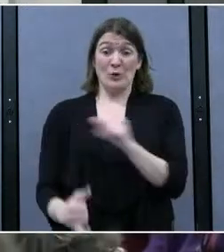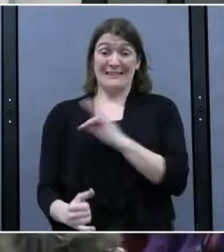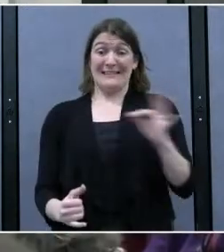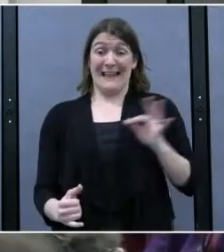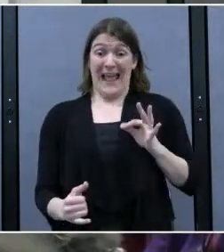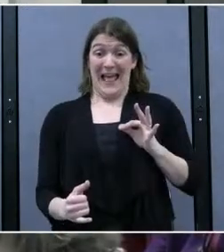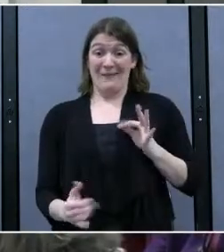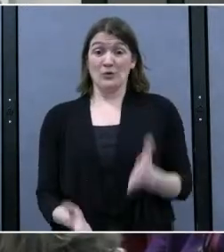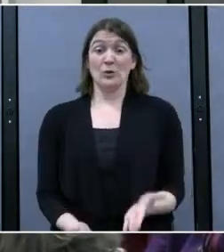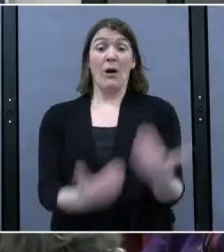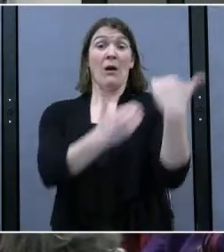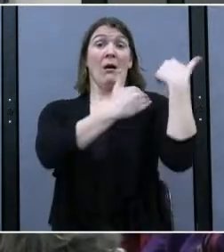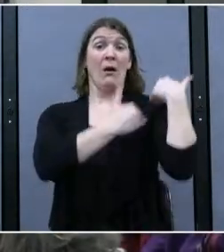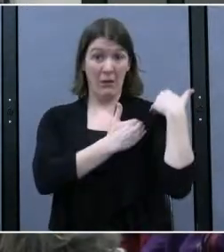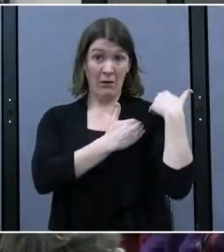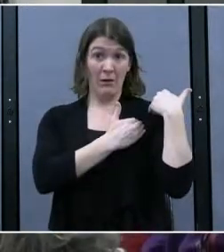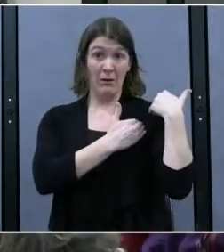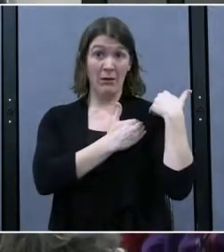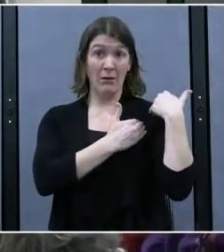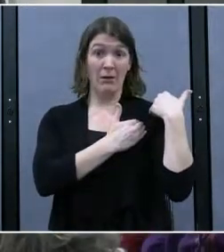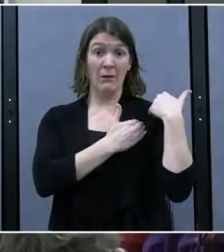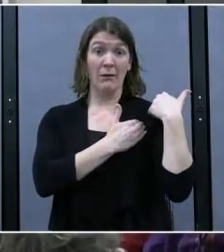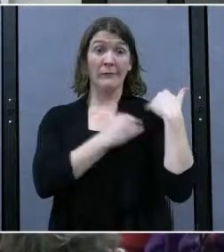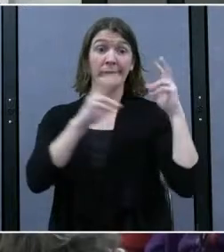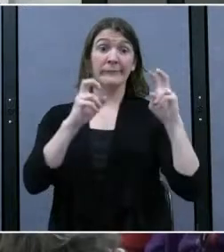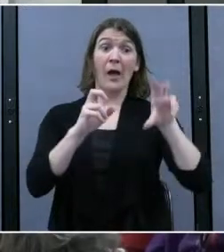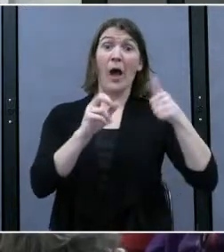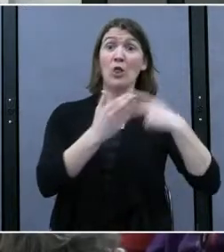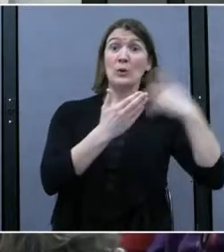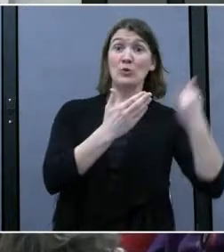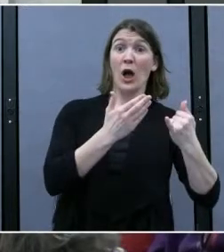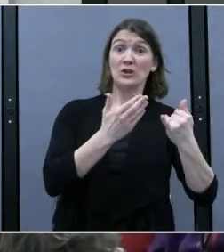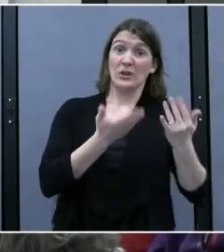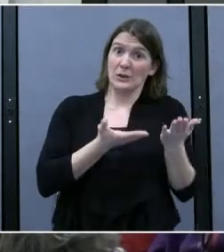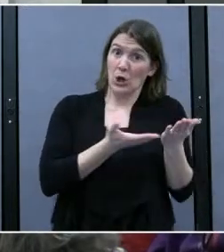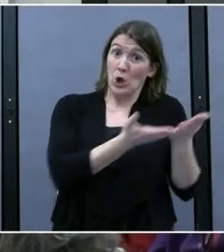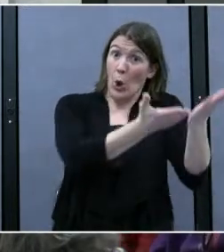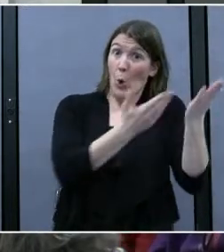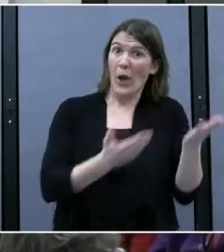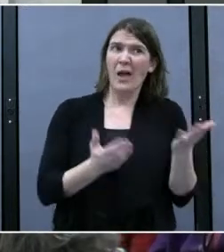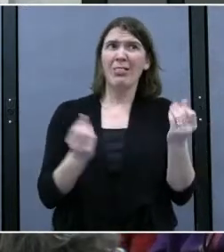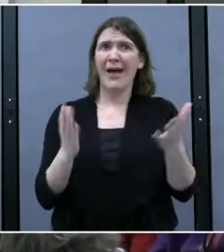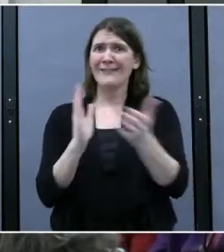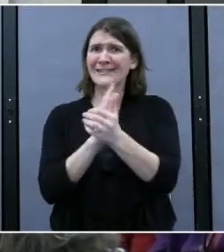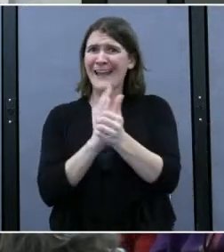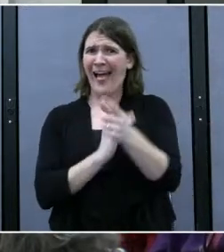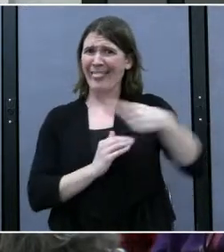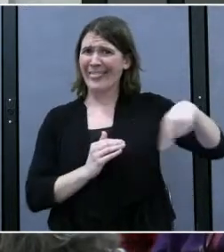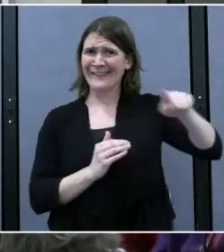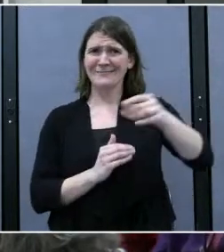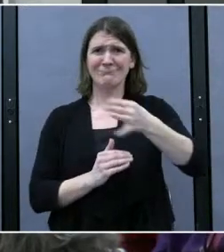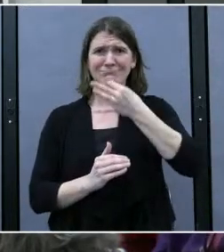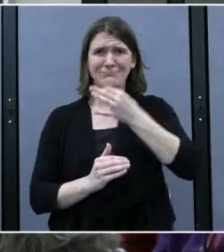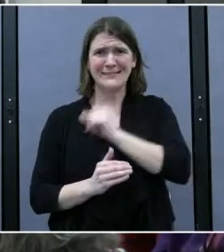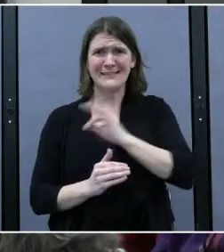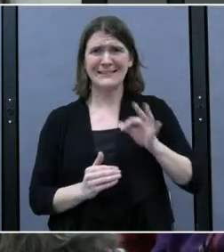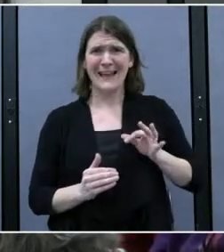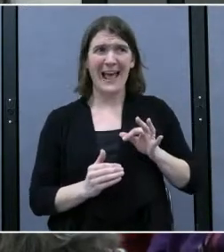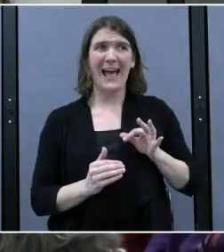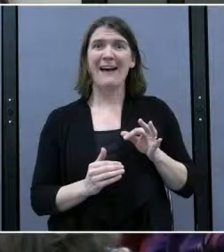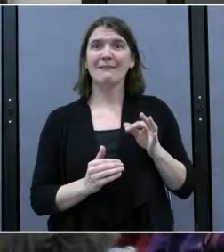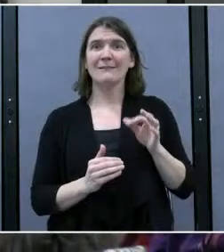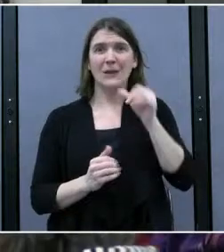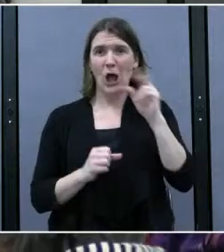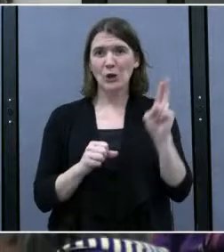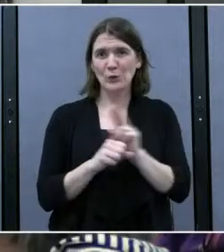take care of what otherwise would be considered capital projects is we have a lot of talent in-house. I think we're not using that,